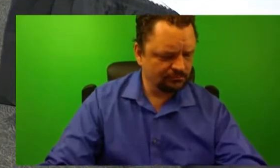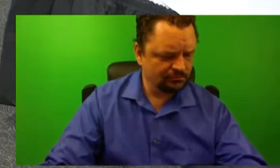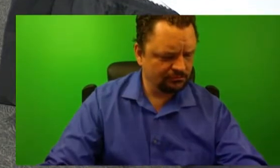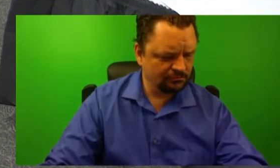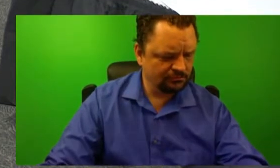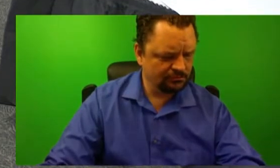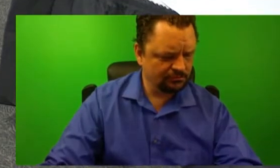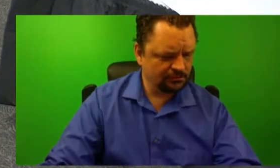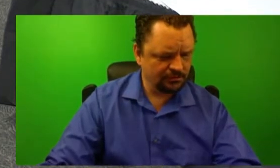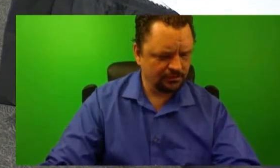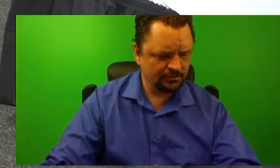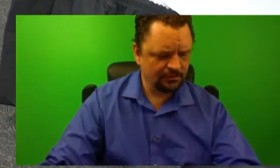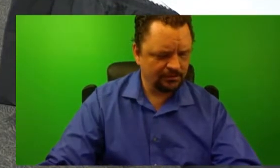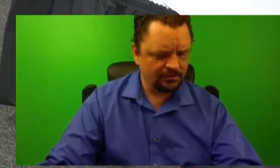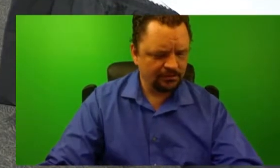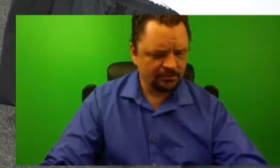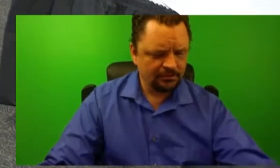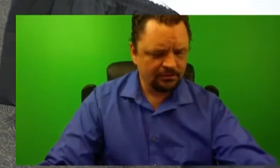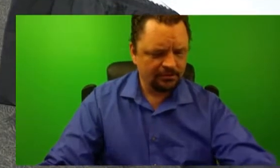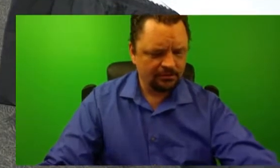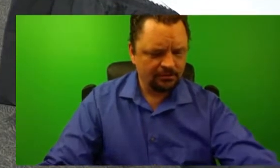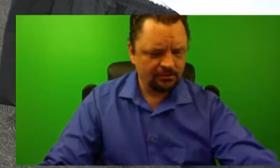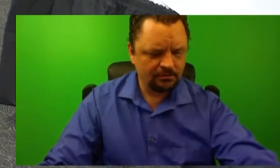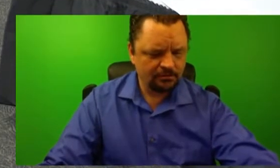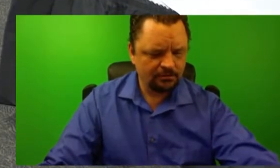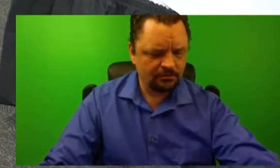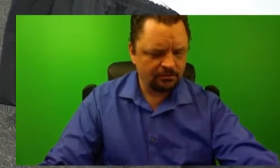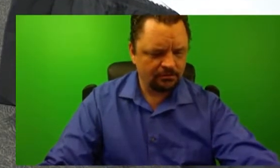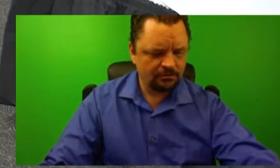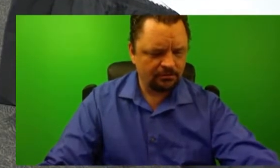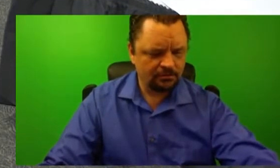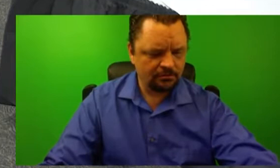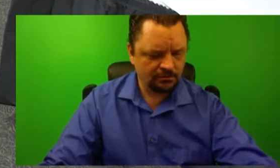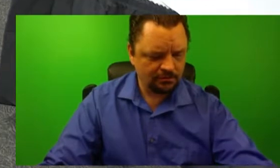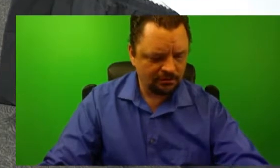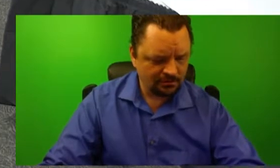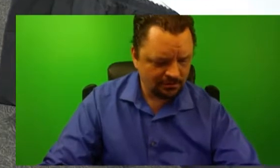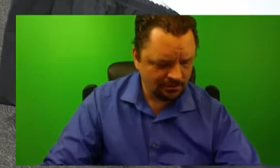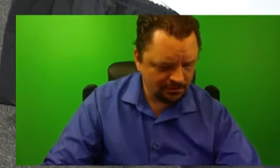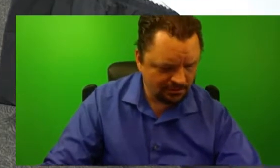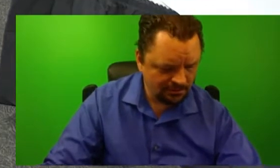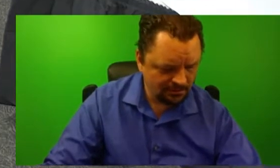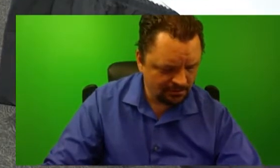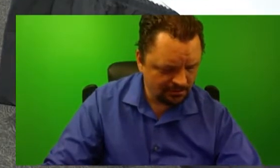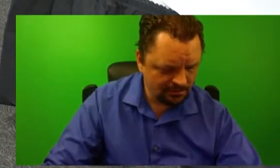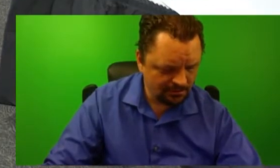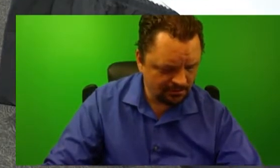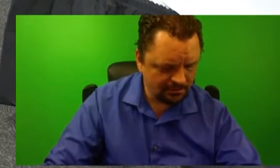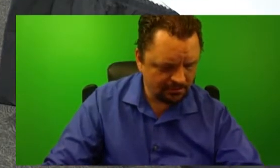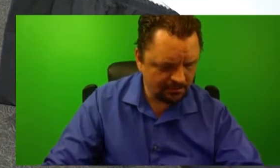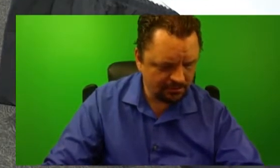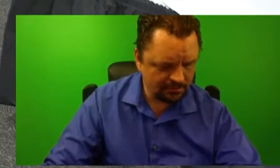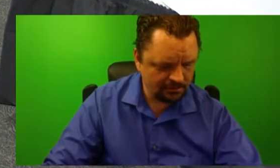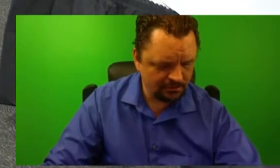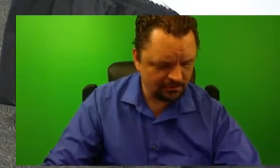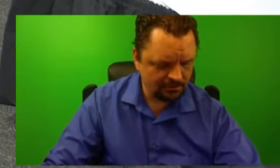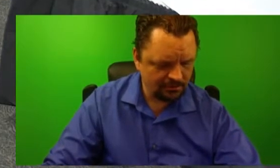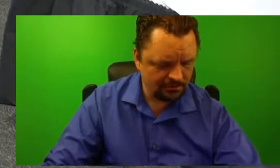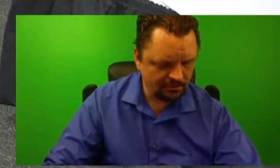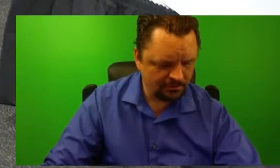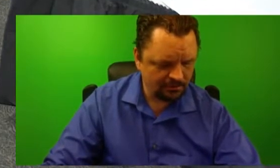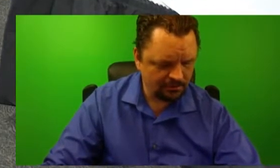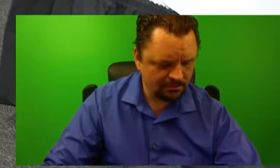seen you in a long time. Nice to see you. Heather Steinman, who is our Chief Operating Officer.